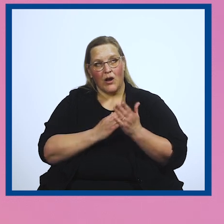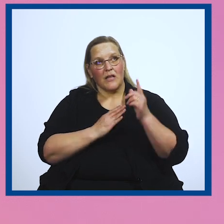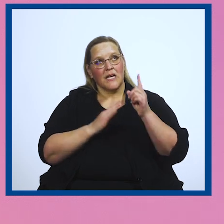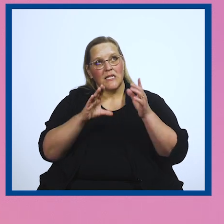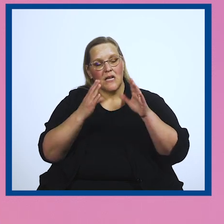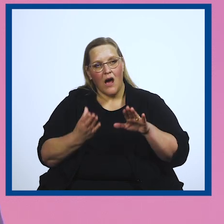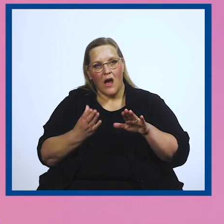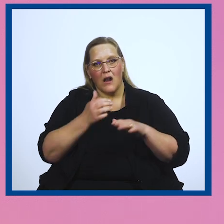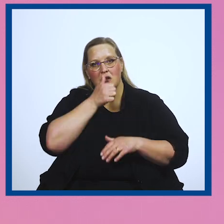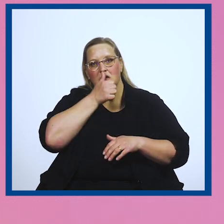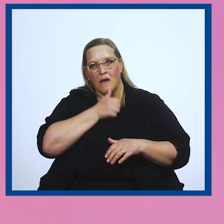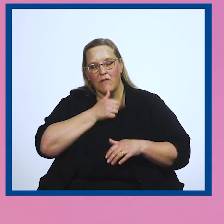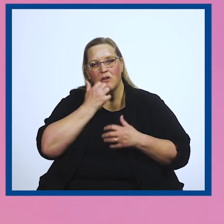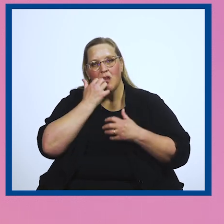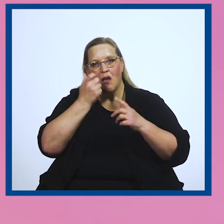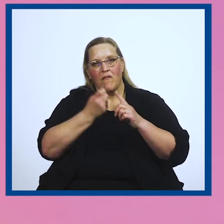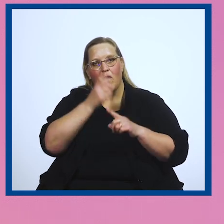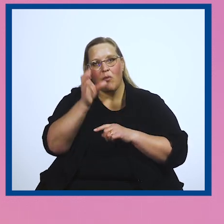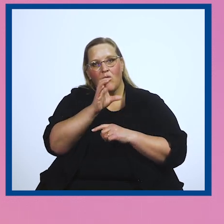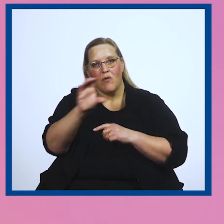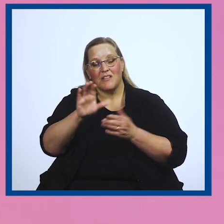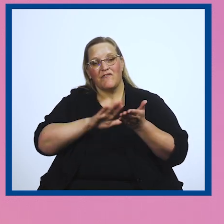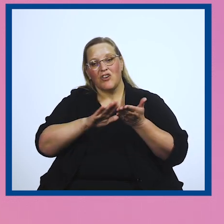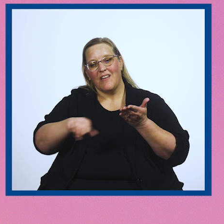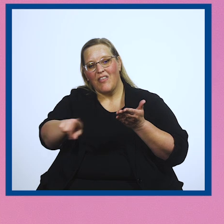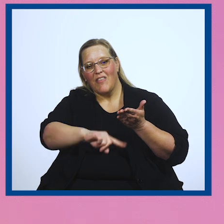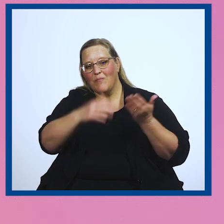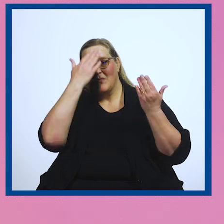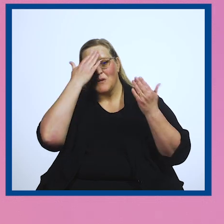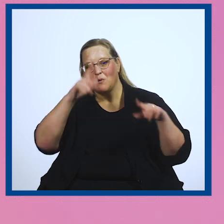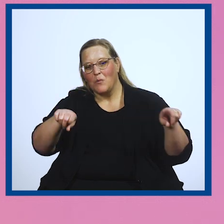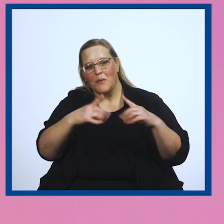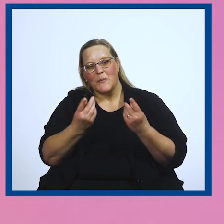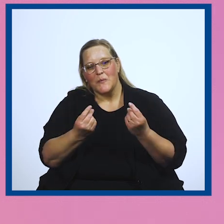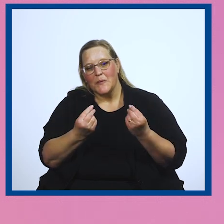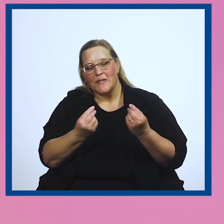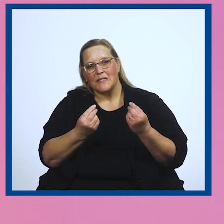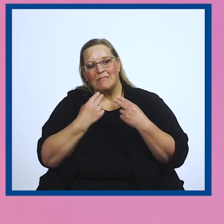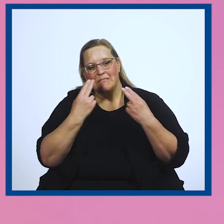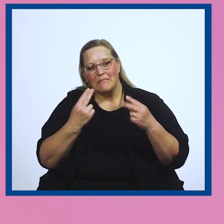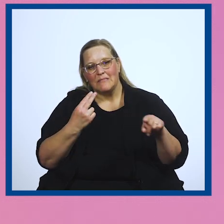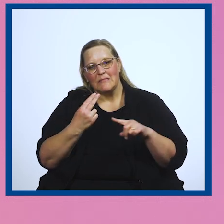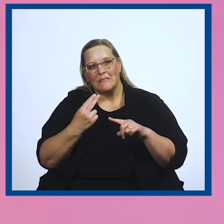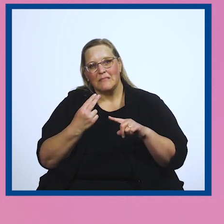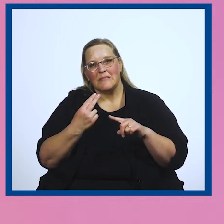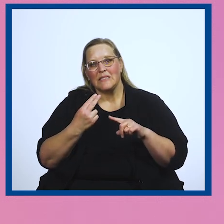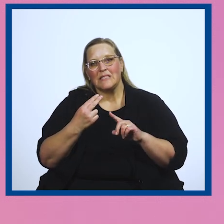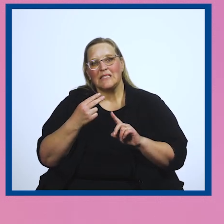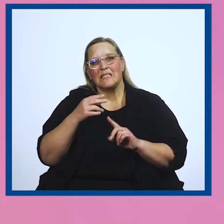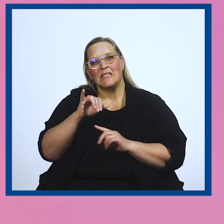and he called out from the cross, forgive them, they don't know what they're doing. And it is